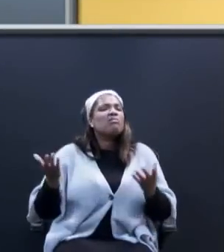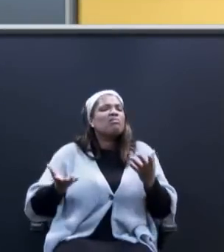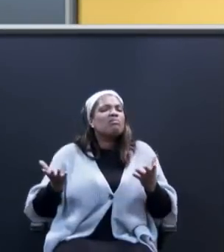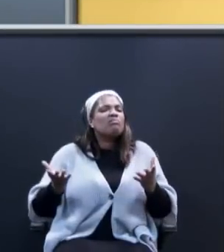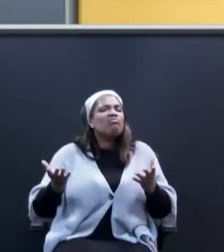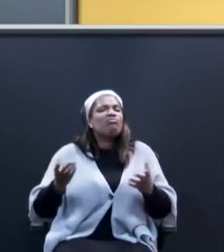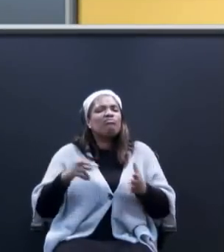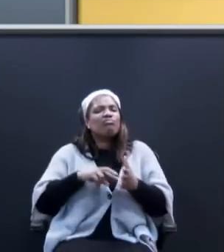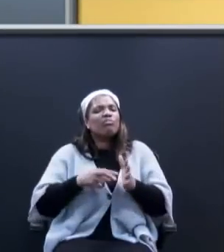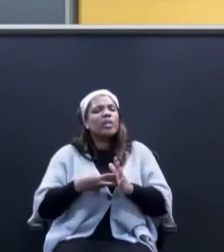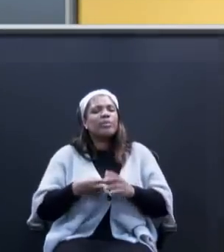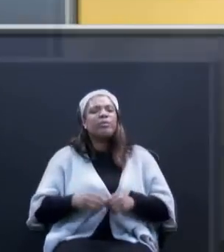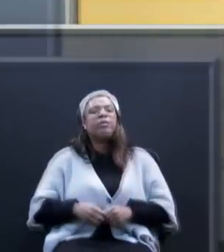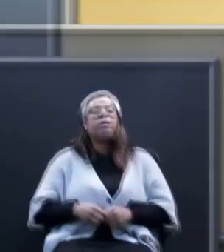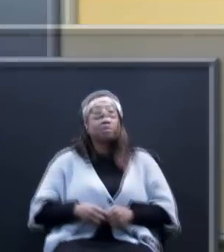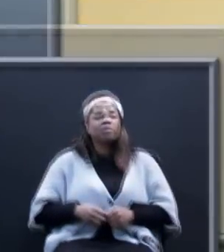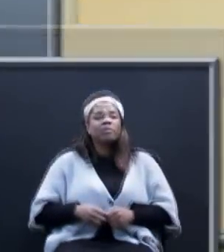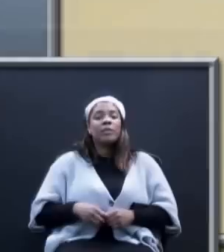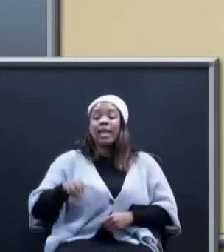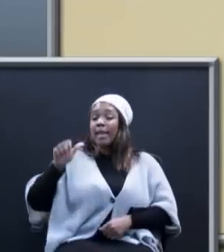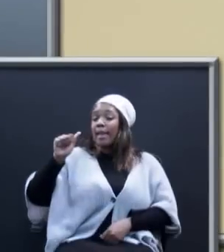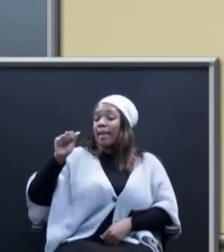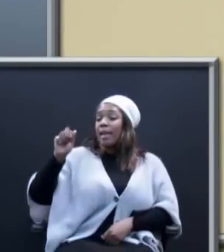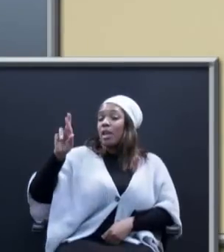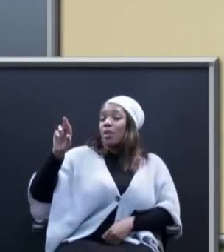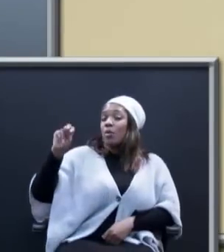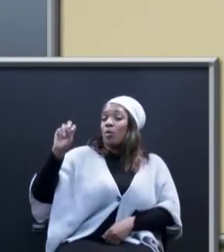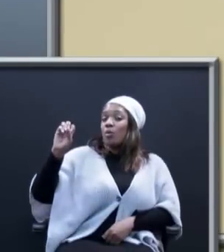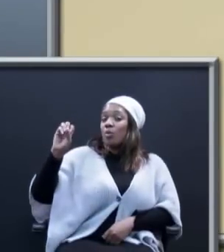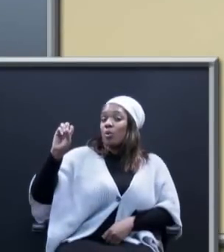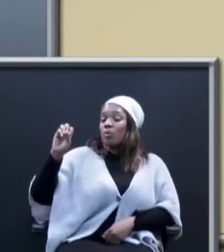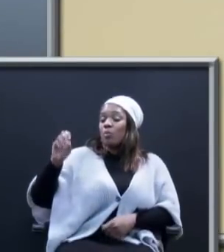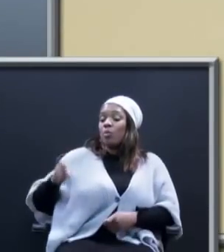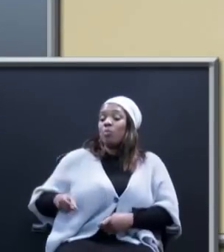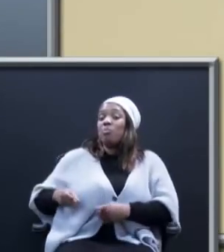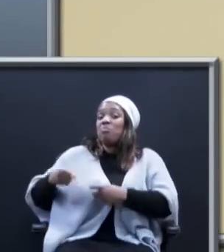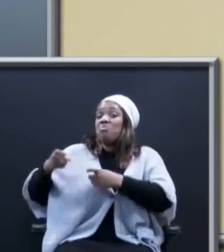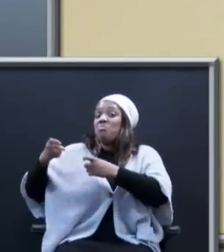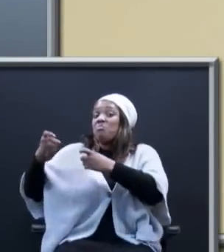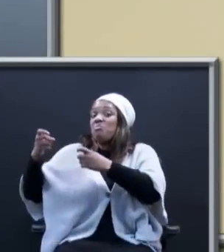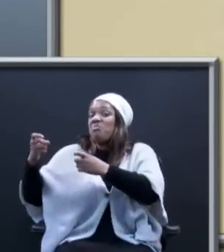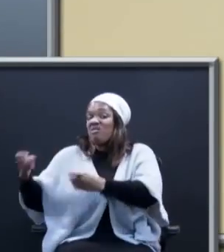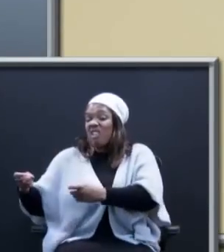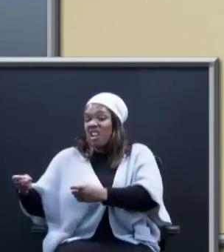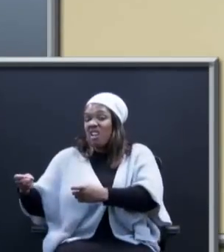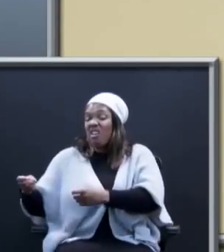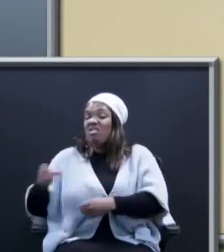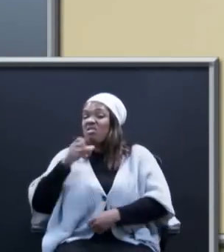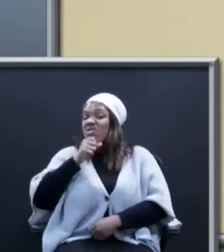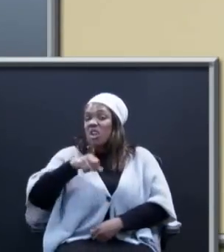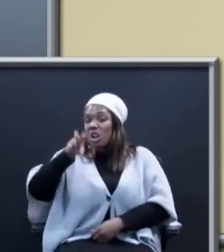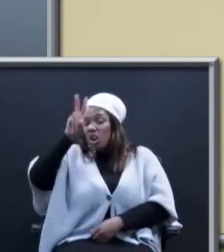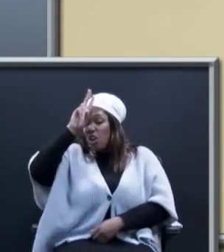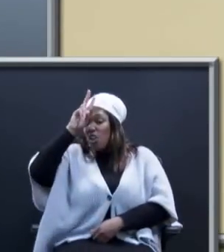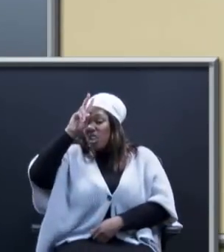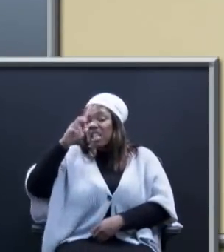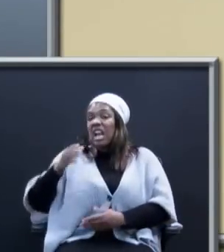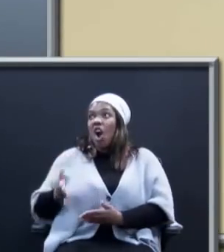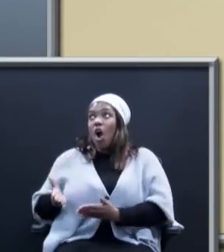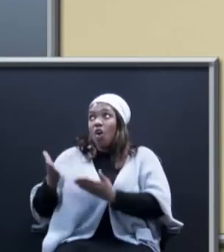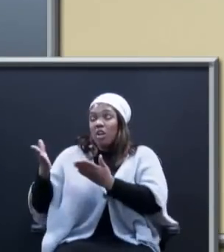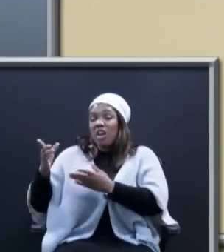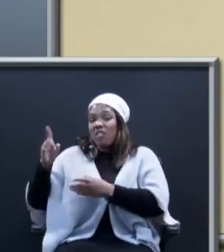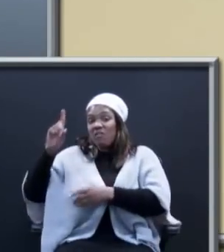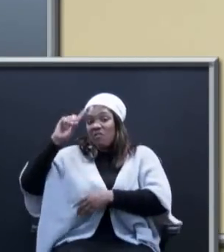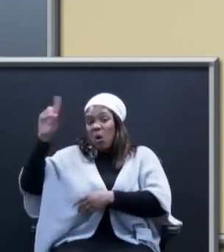happen. Keep reading. And Aaron shall bring the goat upon which the Lord's lot fell and offer him for a sin offering. Go ahead. But